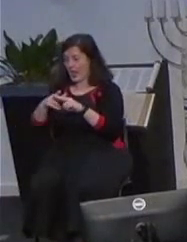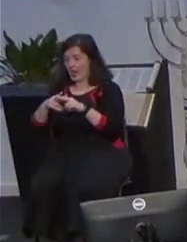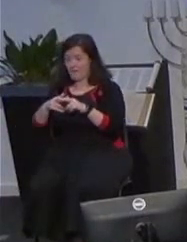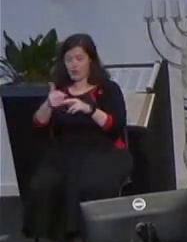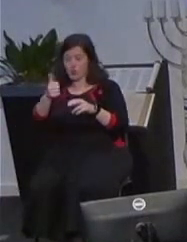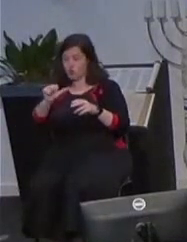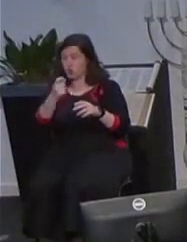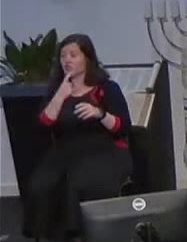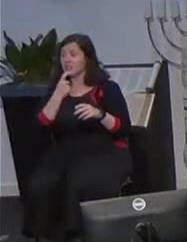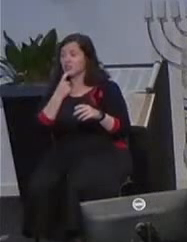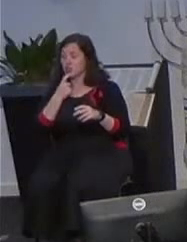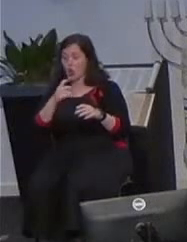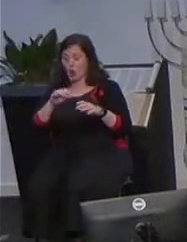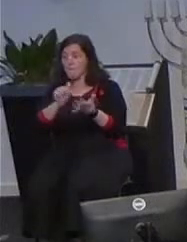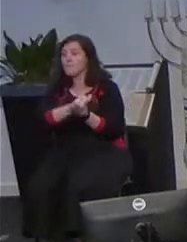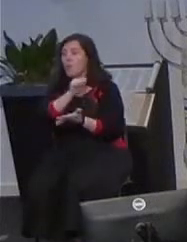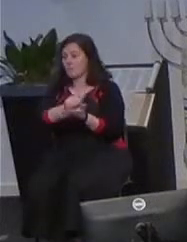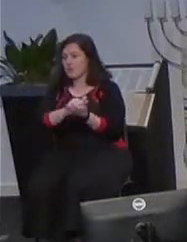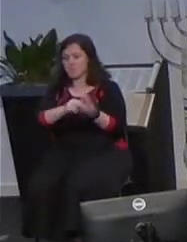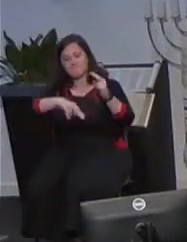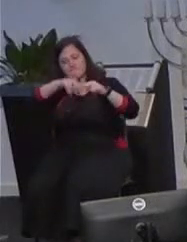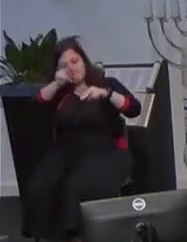people to stumble.